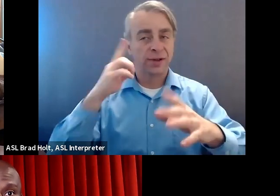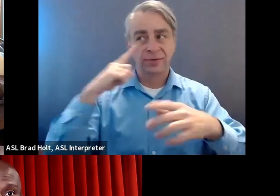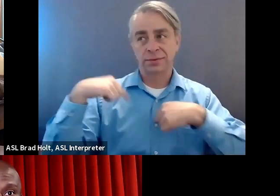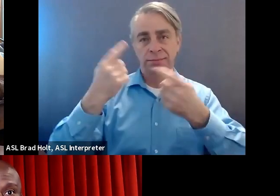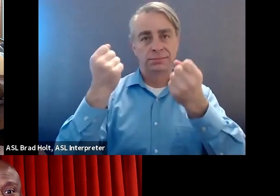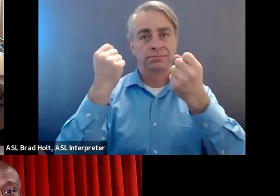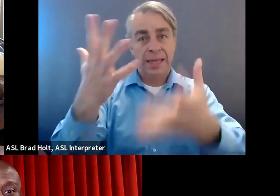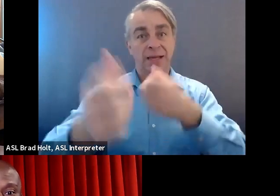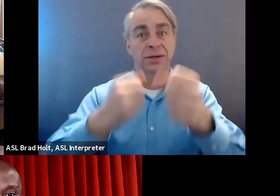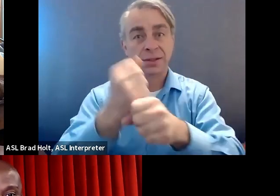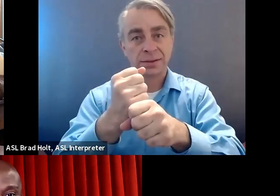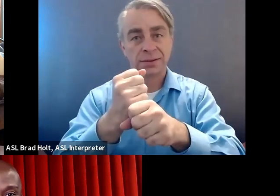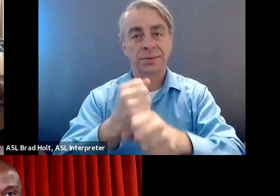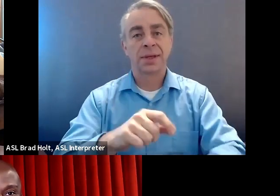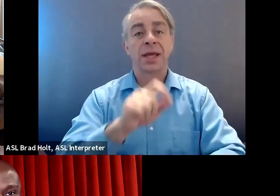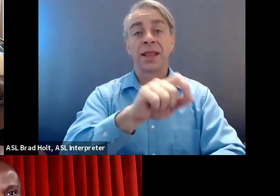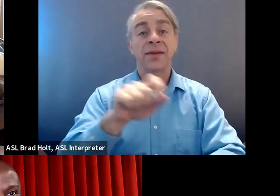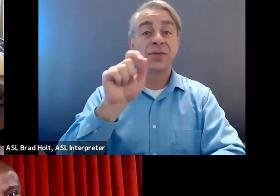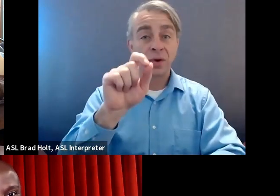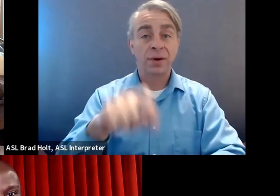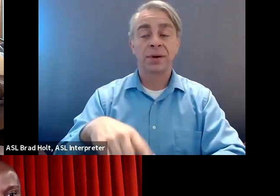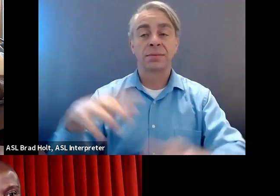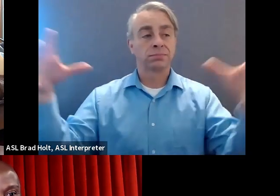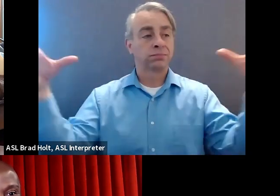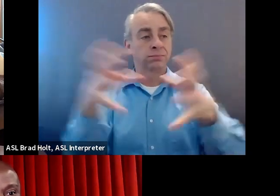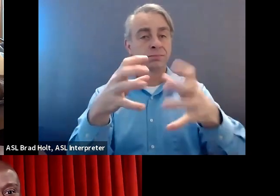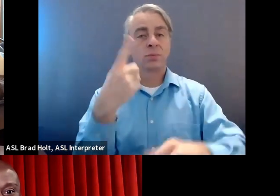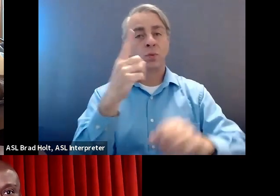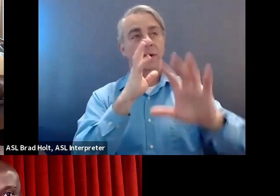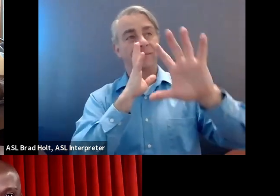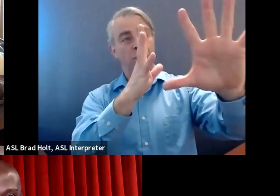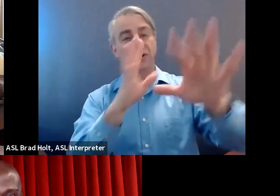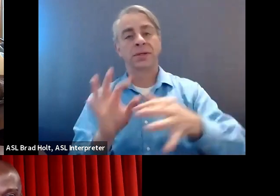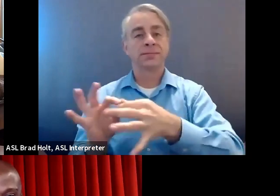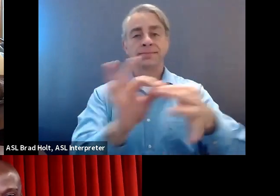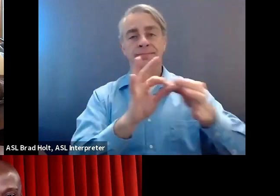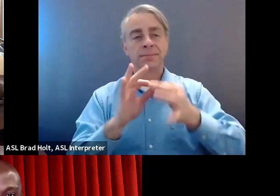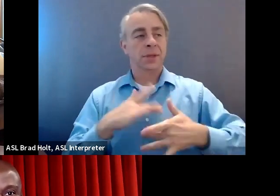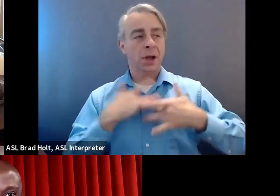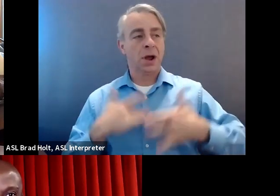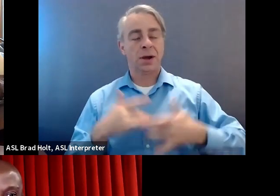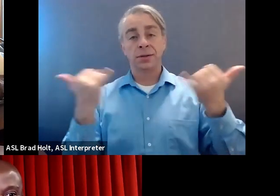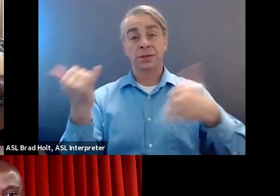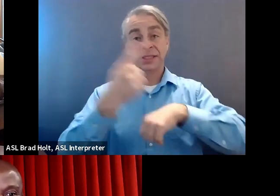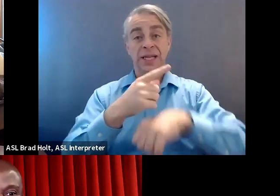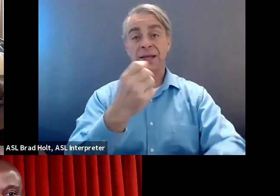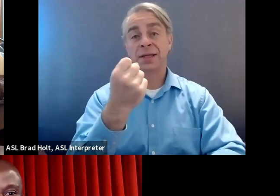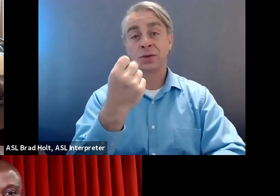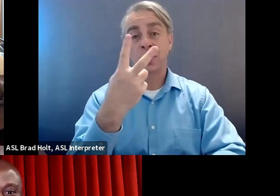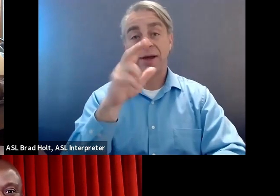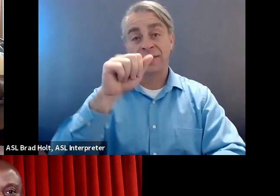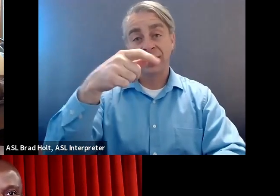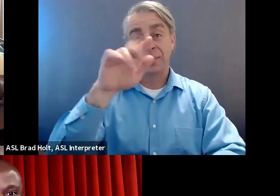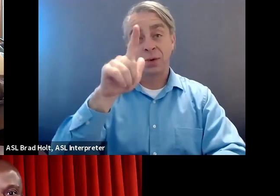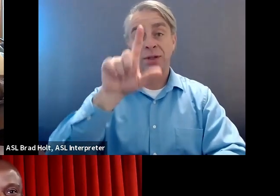Therefore, with one voice and with one heart, on this 12th day of April, 2021,